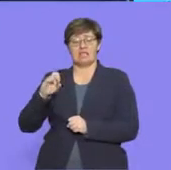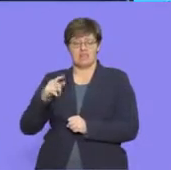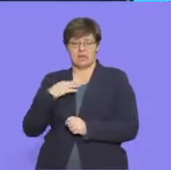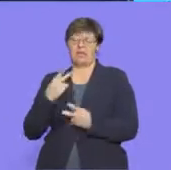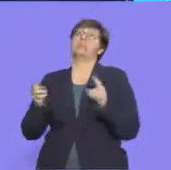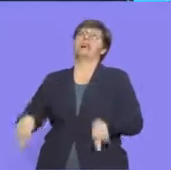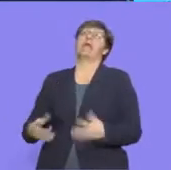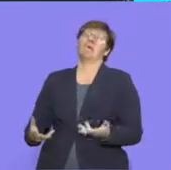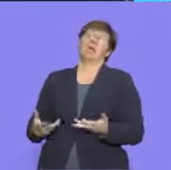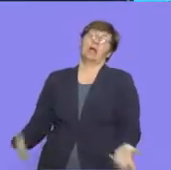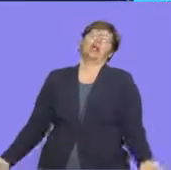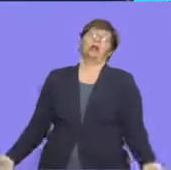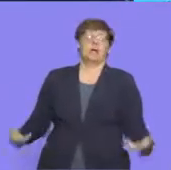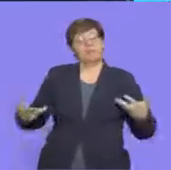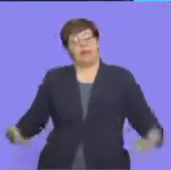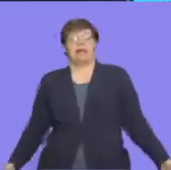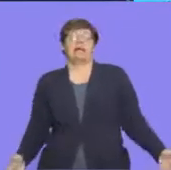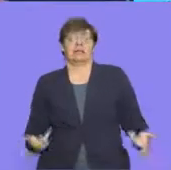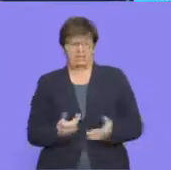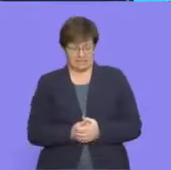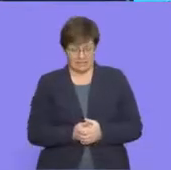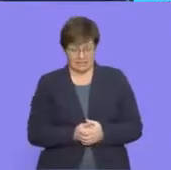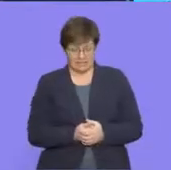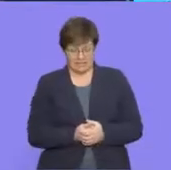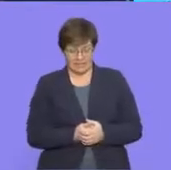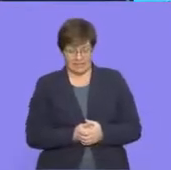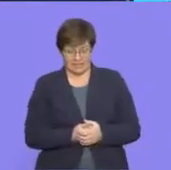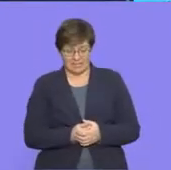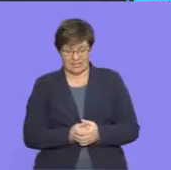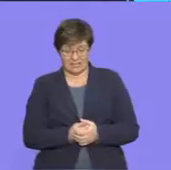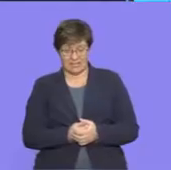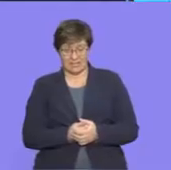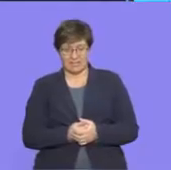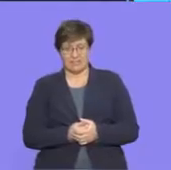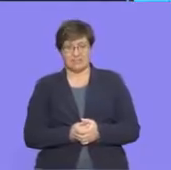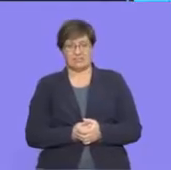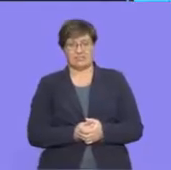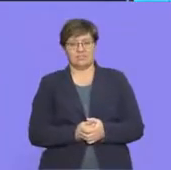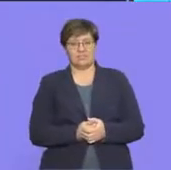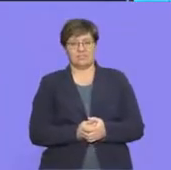day, I'm relaxed. That's the kind of concept that we're going to look at.